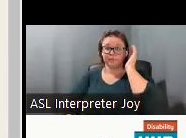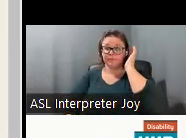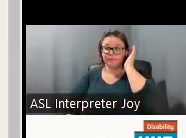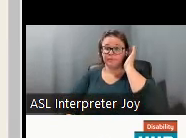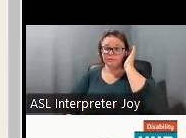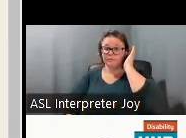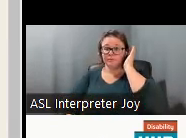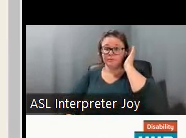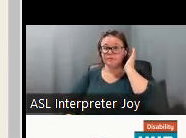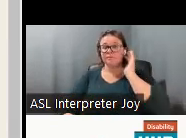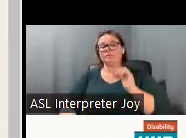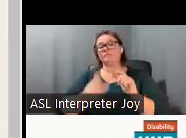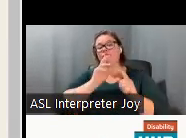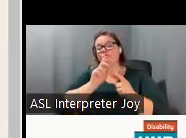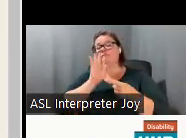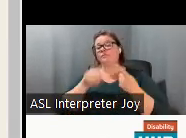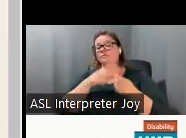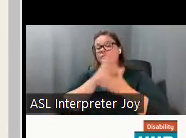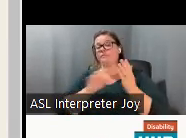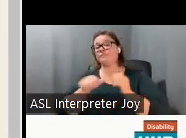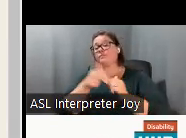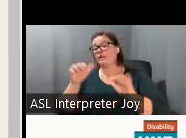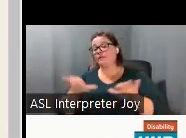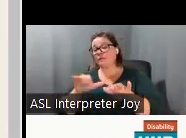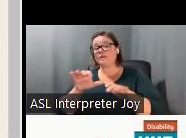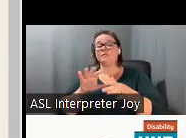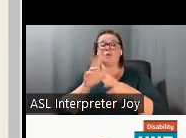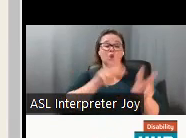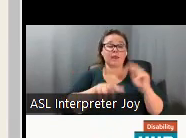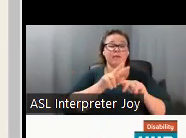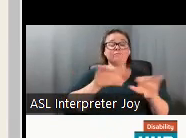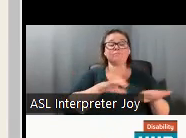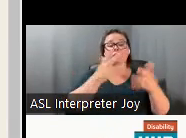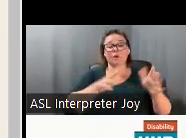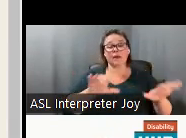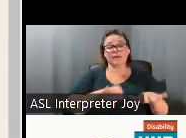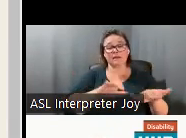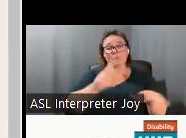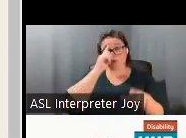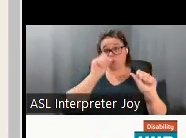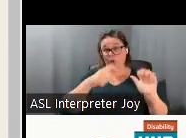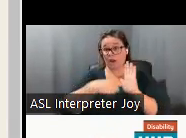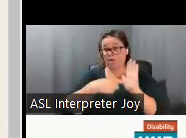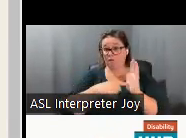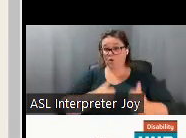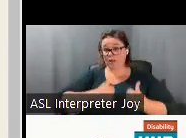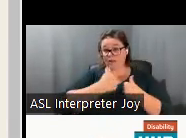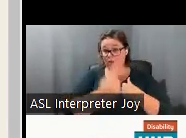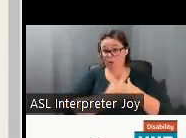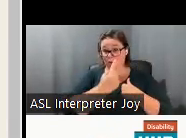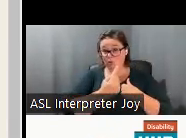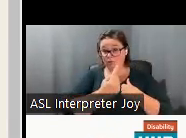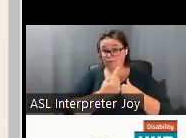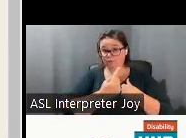It's actually referring some of the other activities based on the activities you've done in HB 101. Do you think you can afford to live on your own?